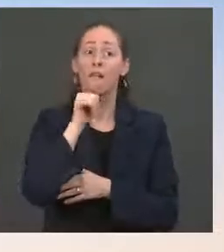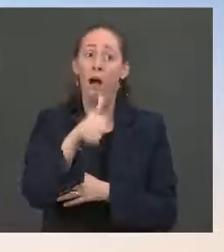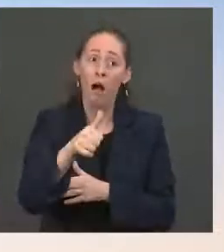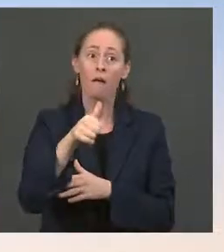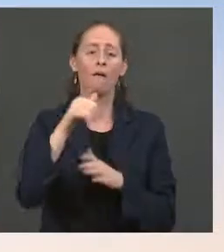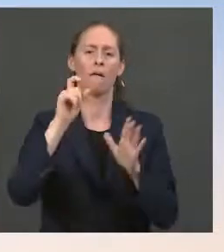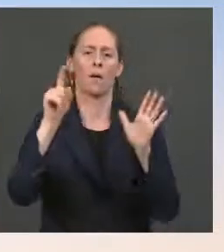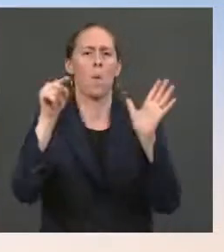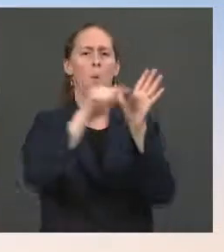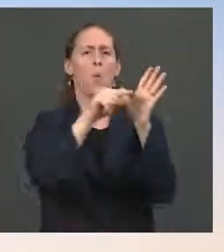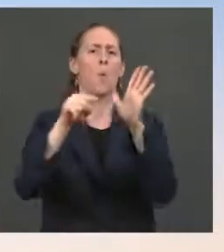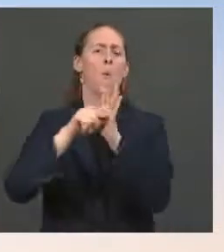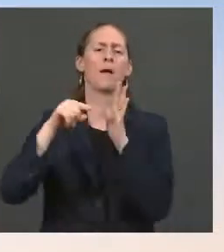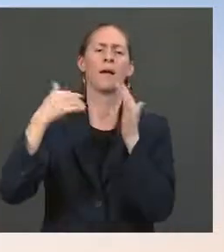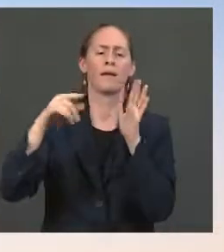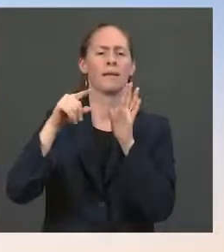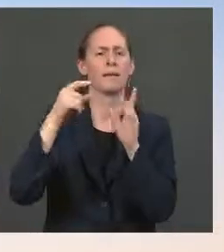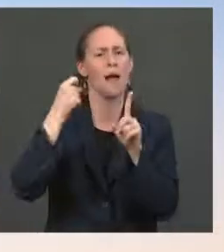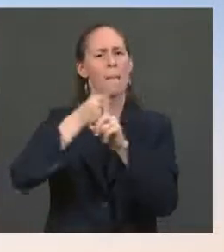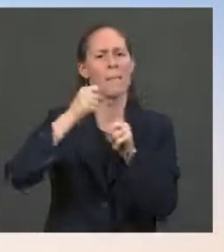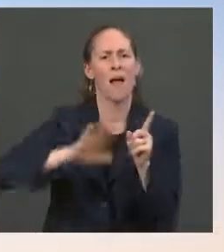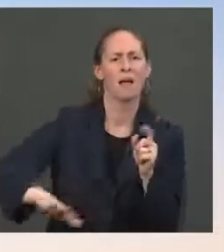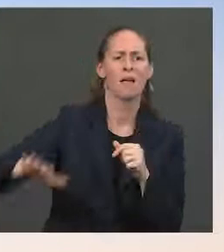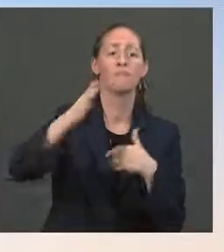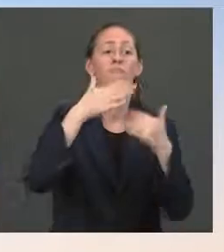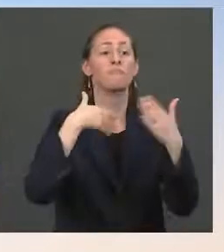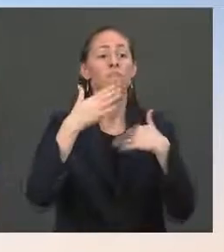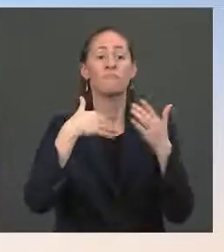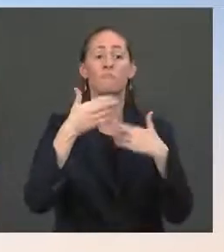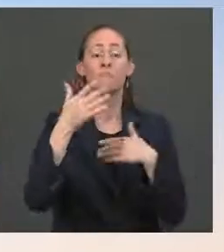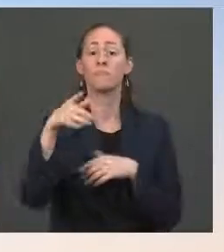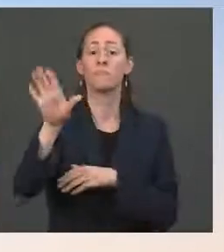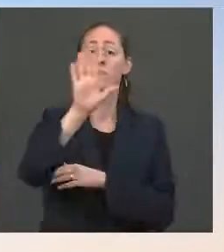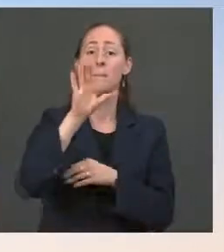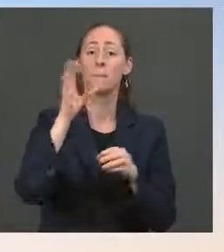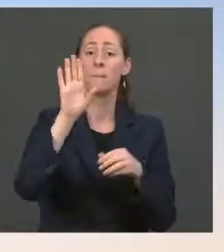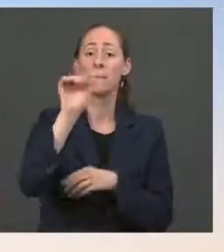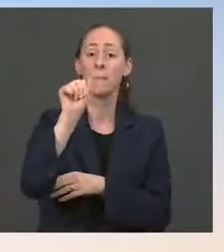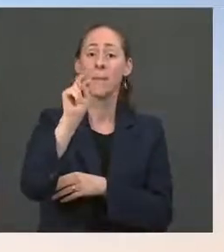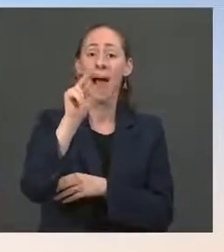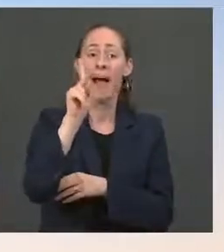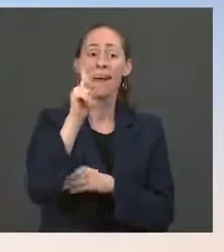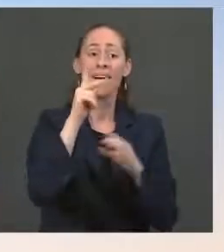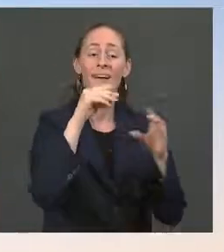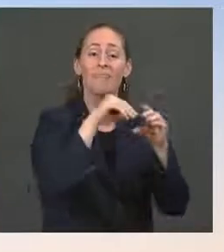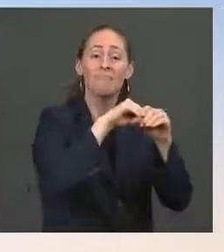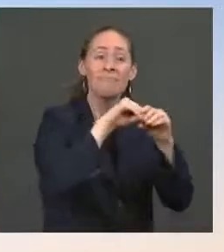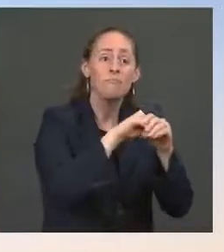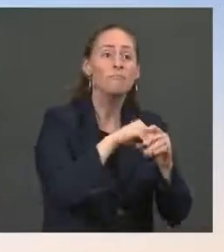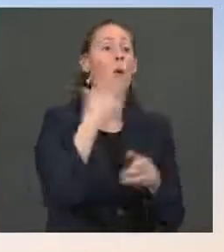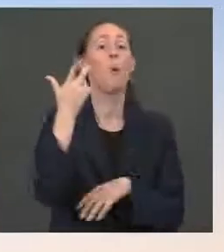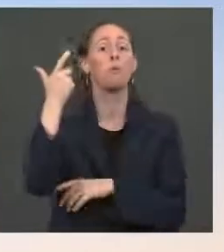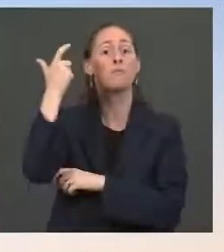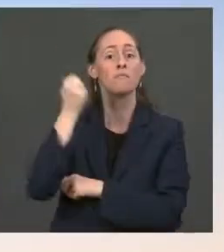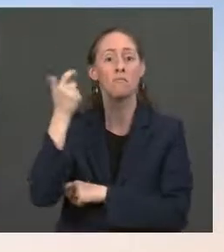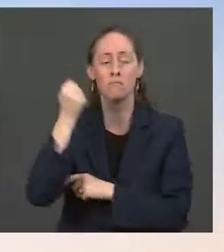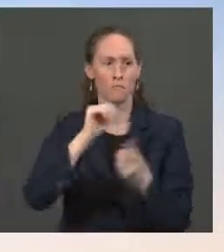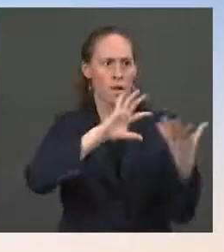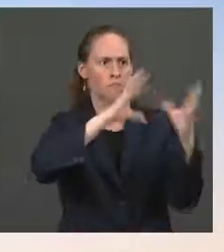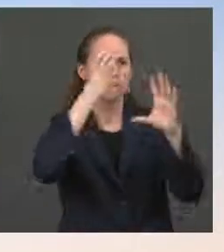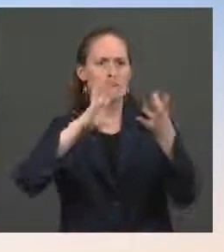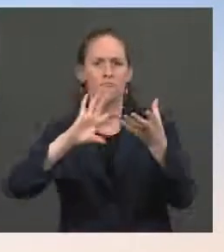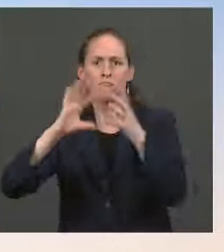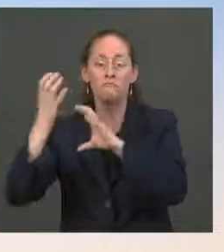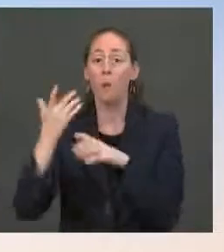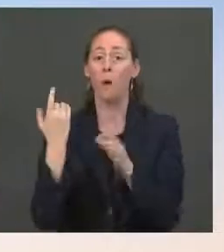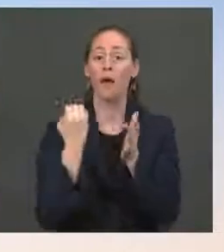it is people's bank accounts, their Social Security accounts, their economic security. There is a great deal of retirement